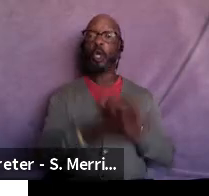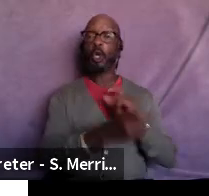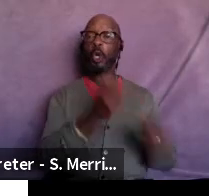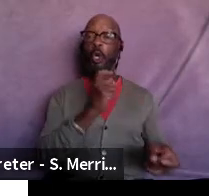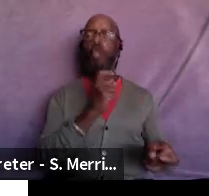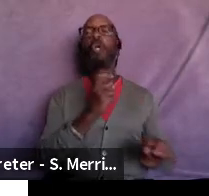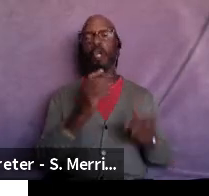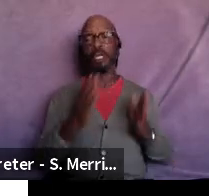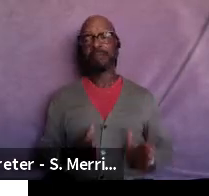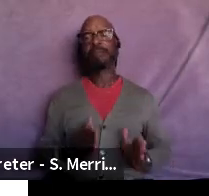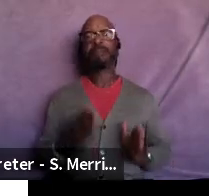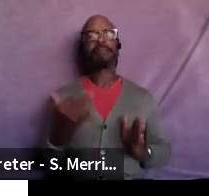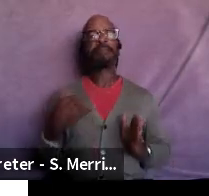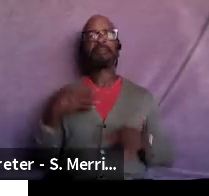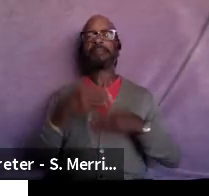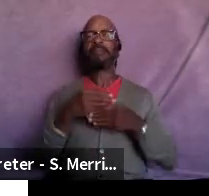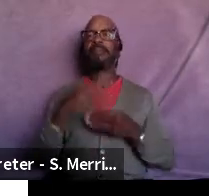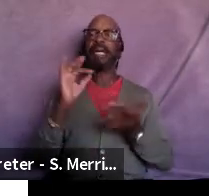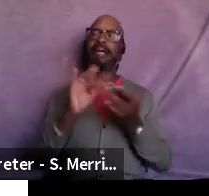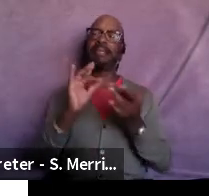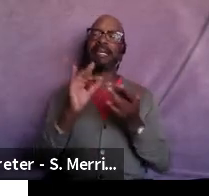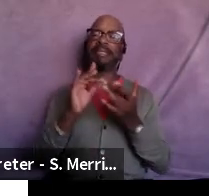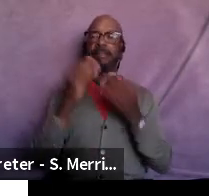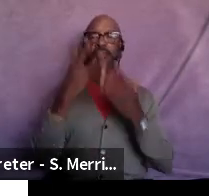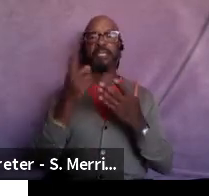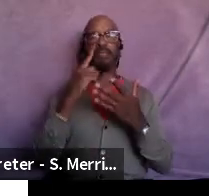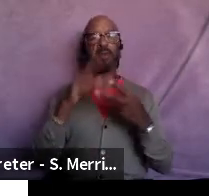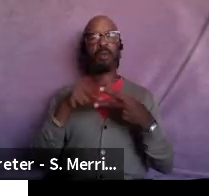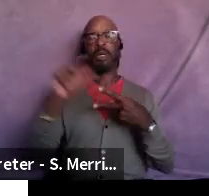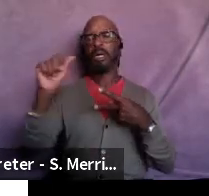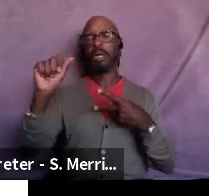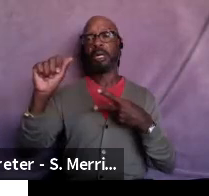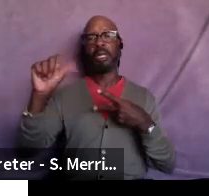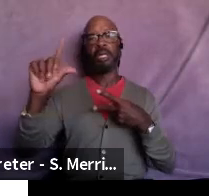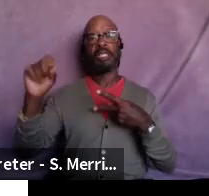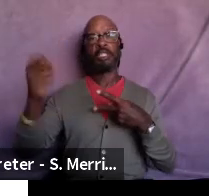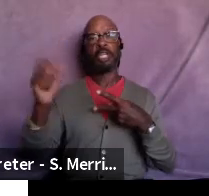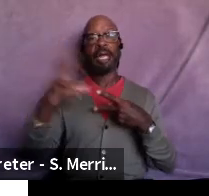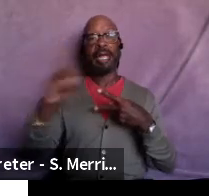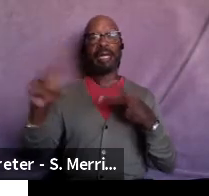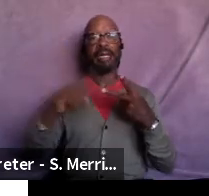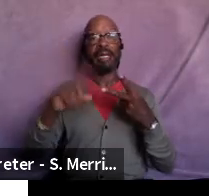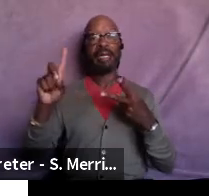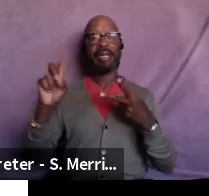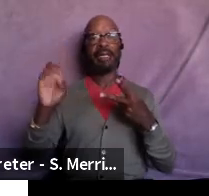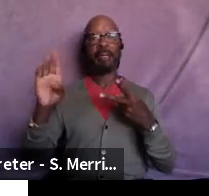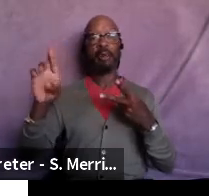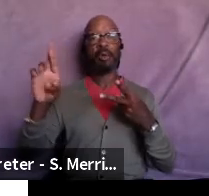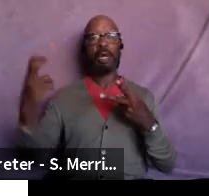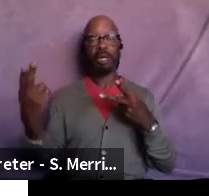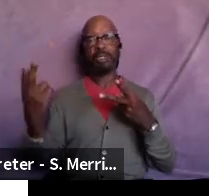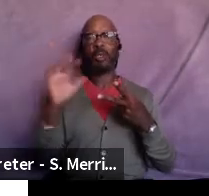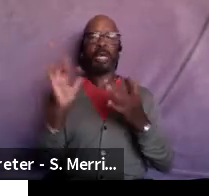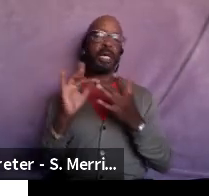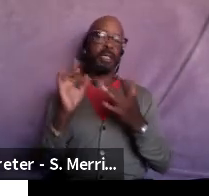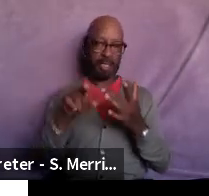the contact information for Alicia and Deborah on the screen, so you can contact them if you would like to as